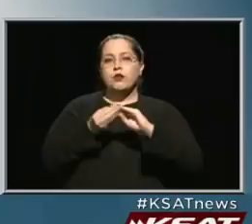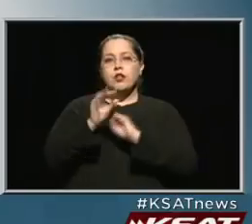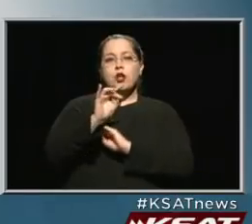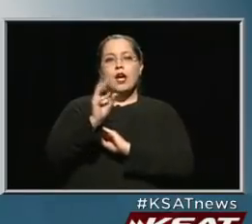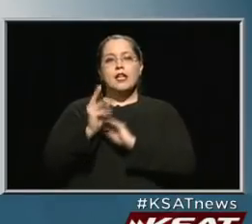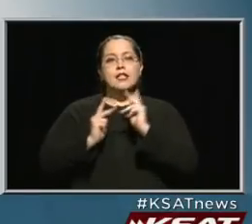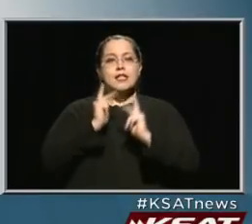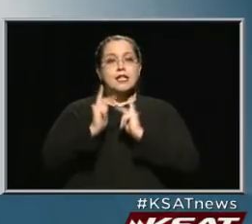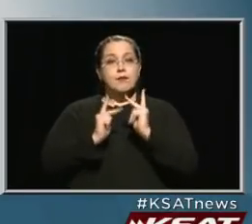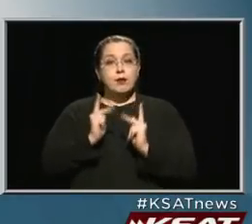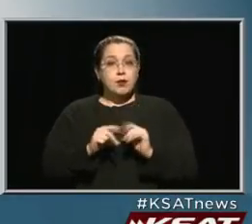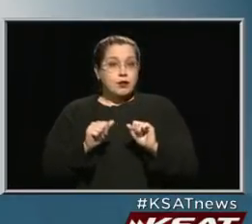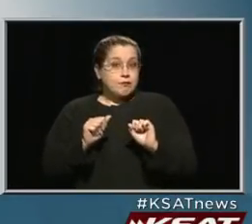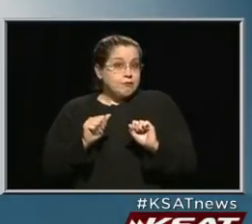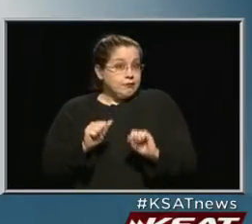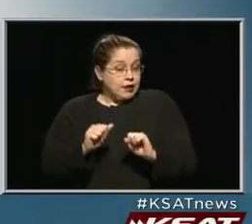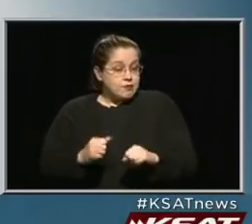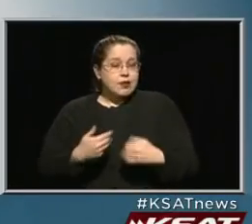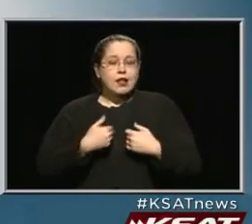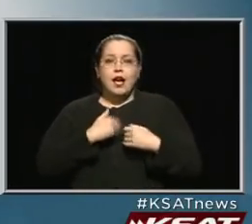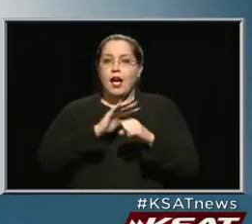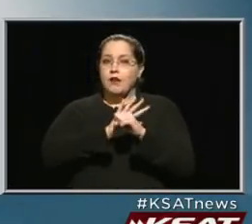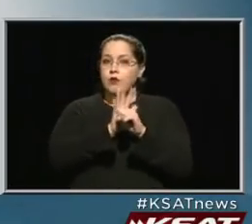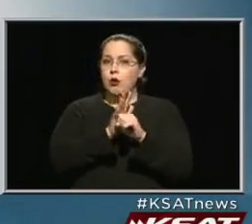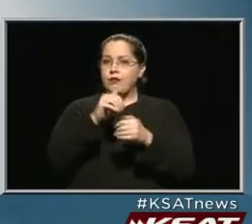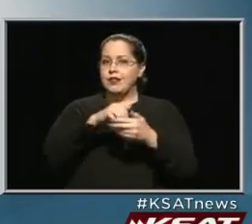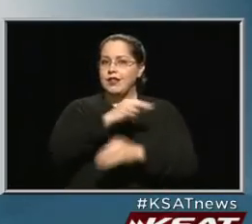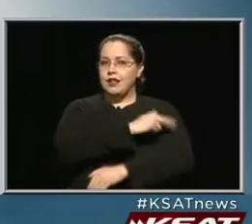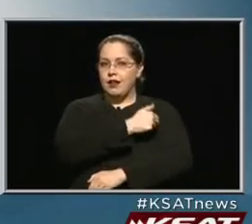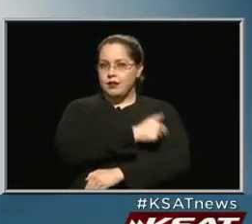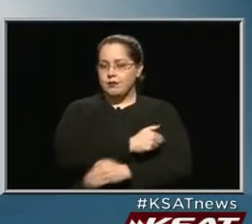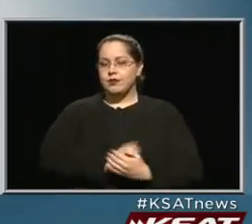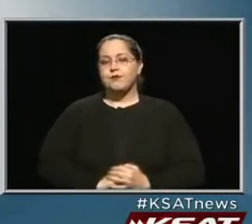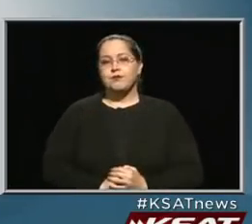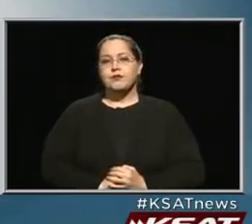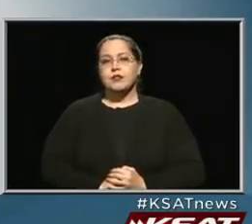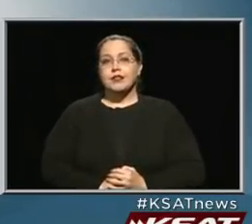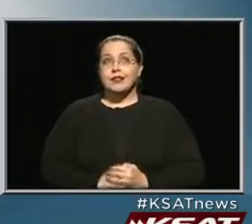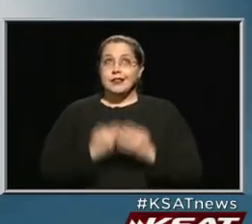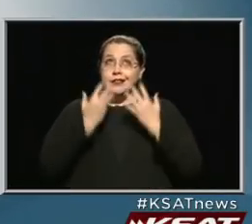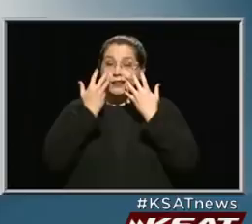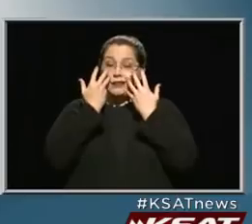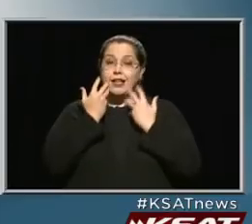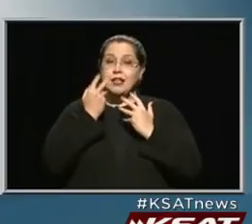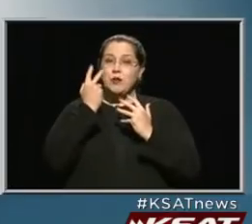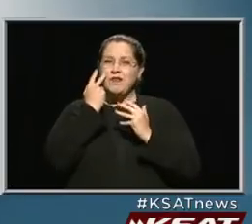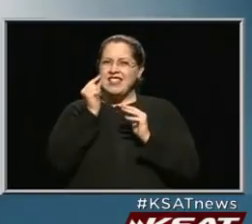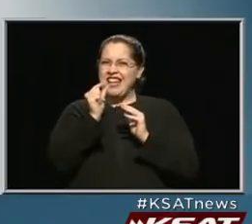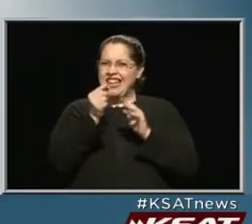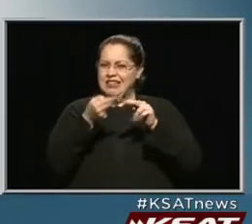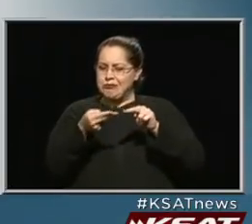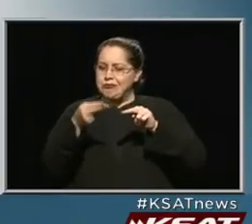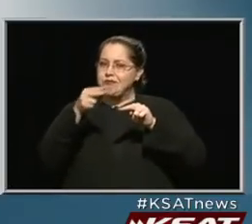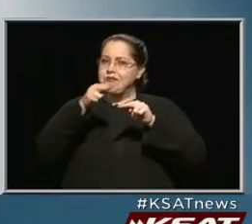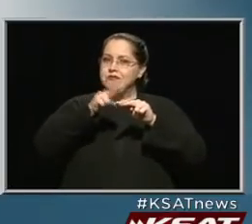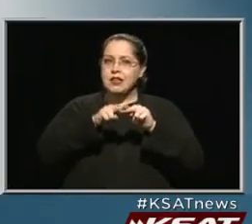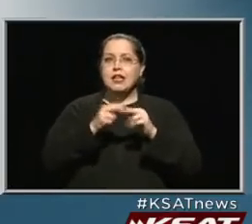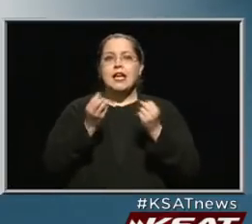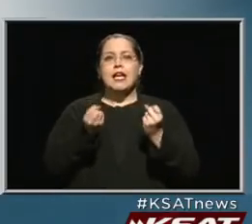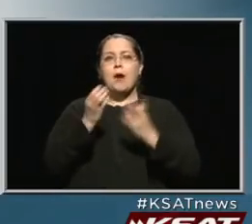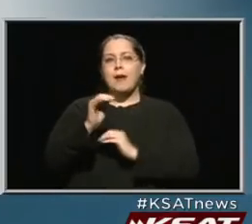patients potentially with COVID-19 that are hospitalized. We have unfortunately seen a slight increase in the number